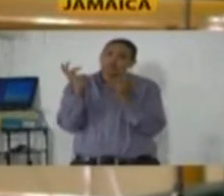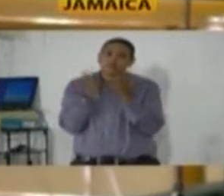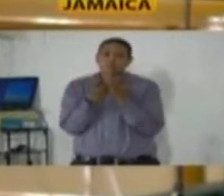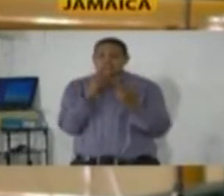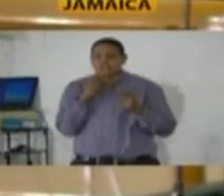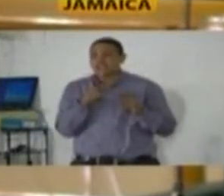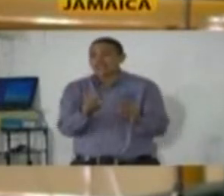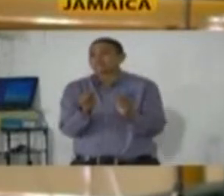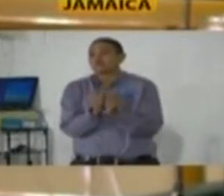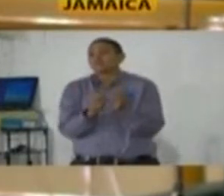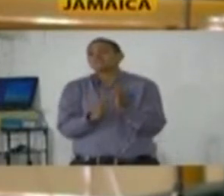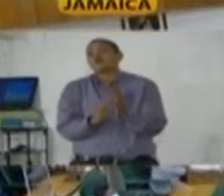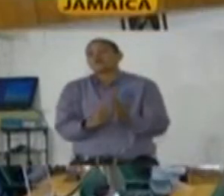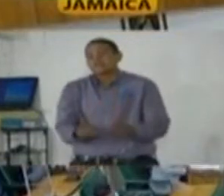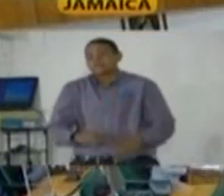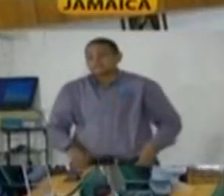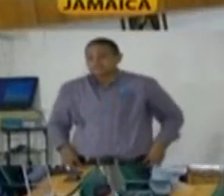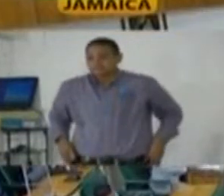model.